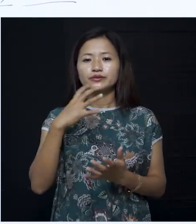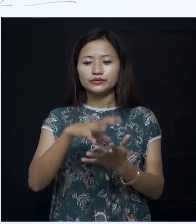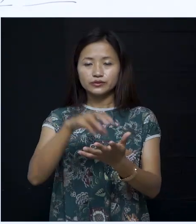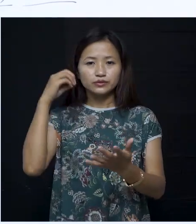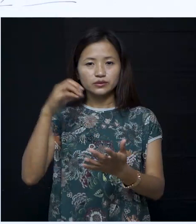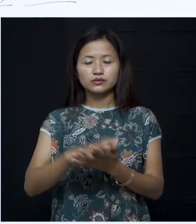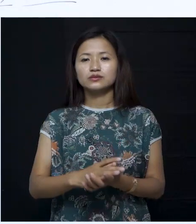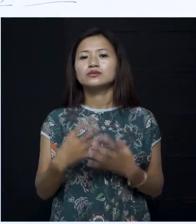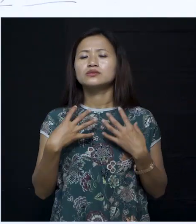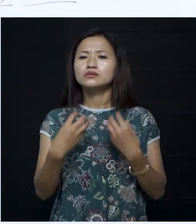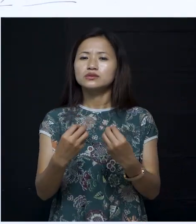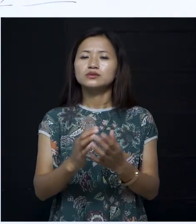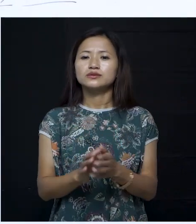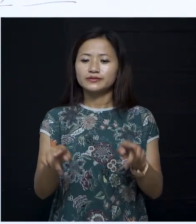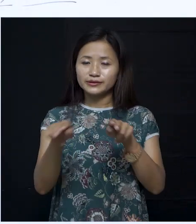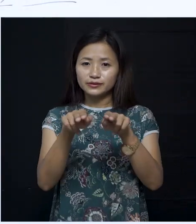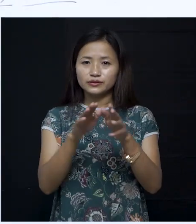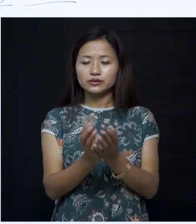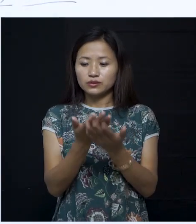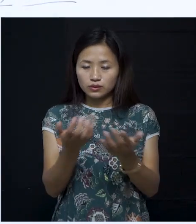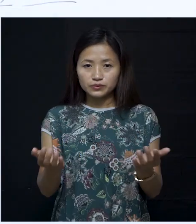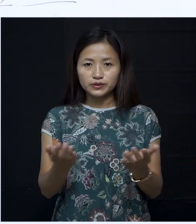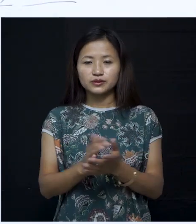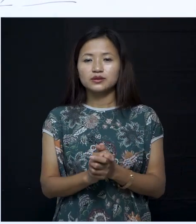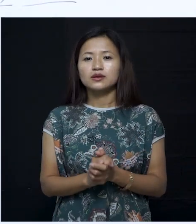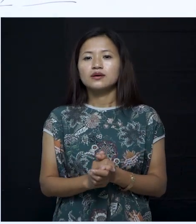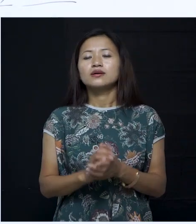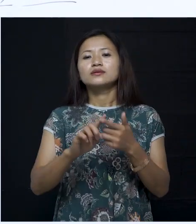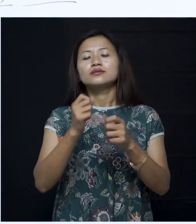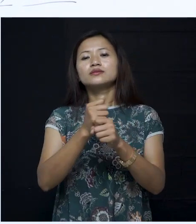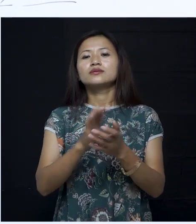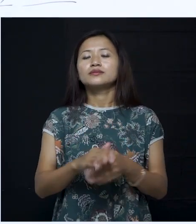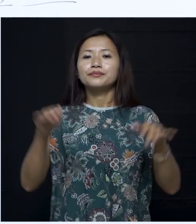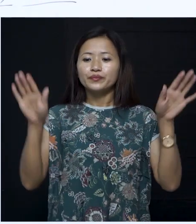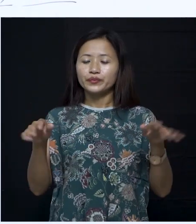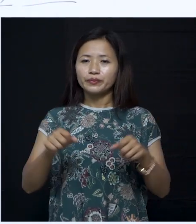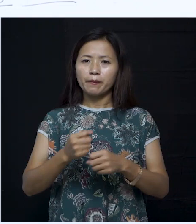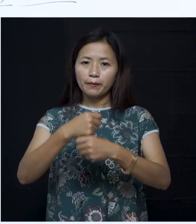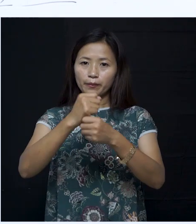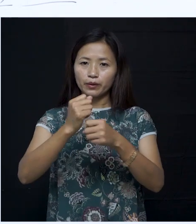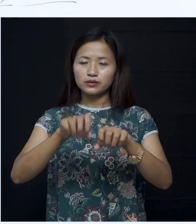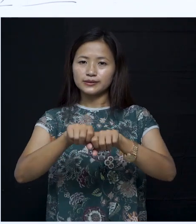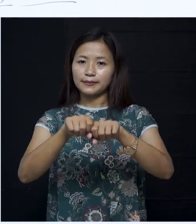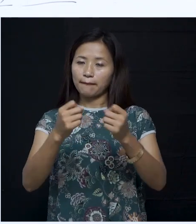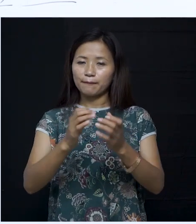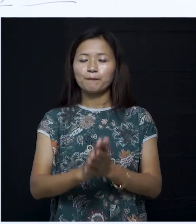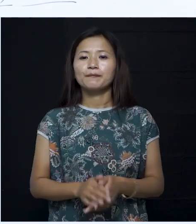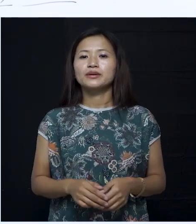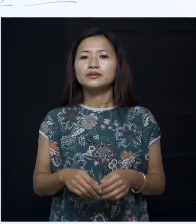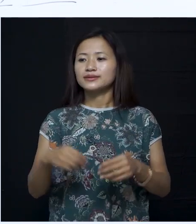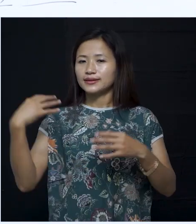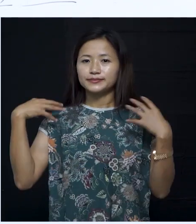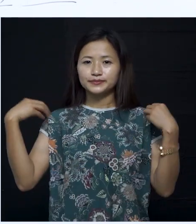refer to an object, okay, which you do not know the gender, example, the bird broke its wings. We do not know whether